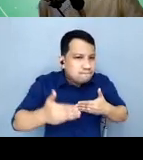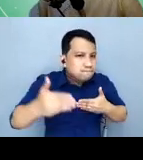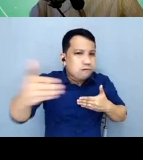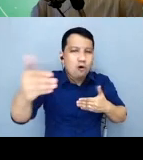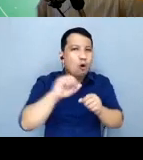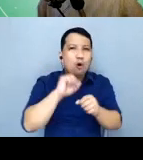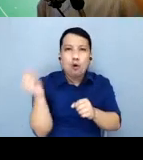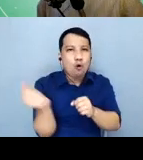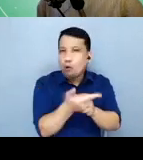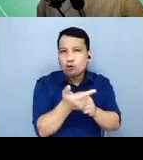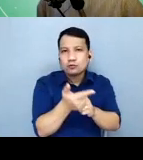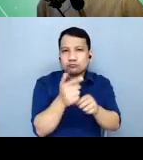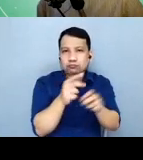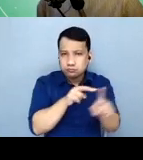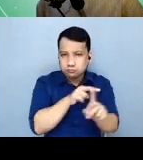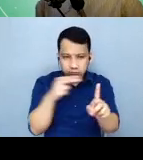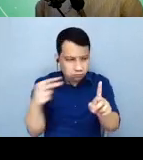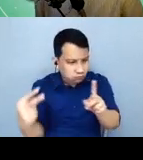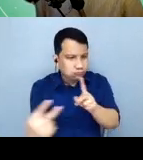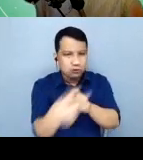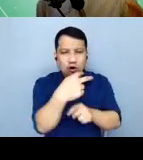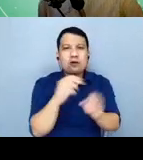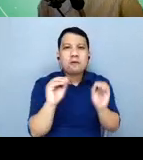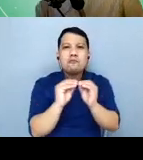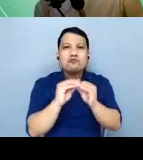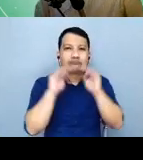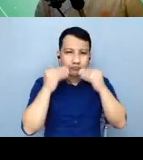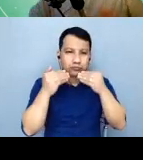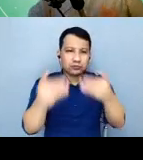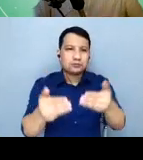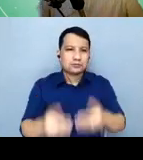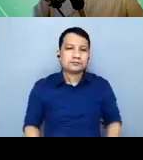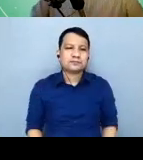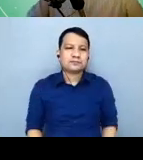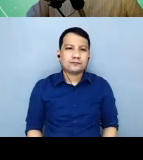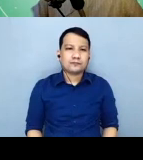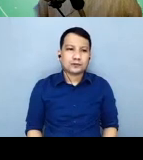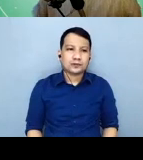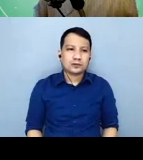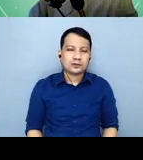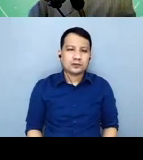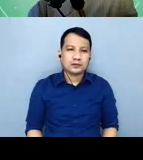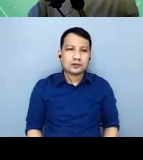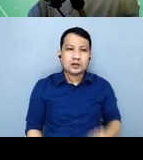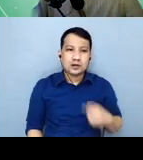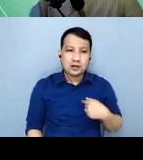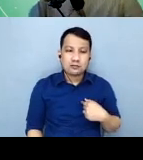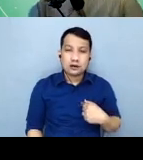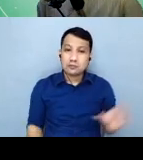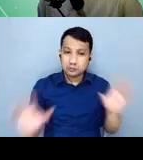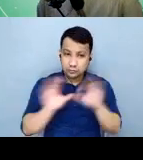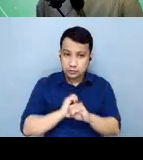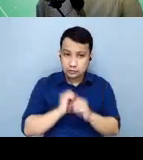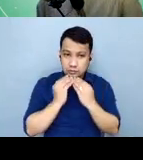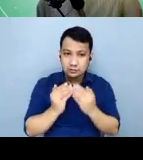the aspects that make something sustainable. And with that, I would close up